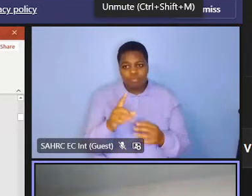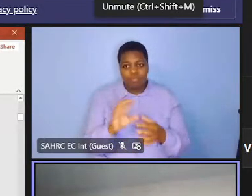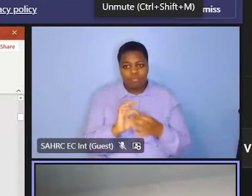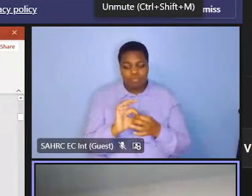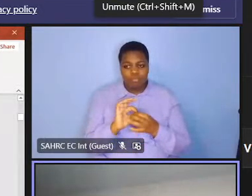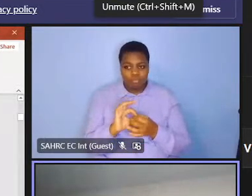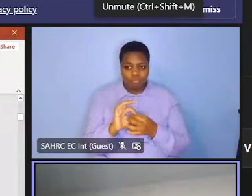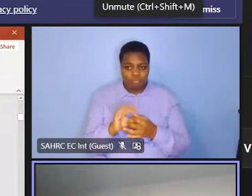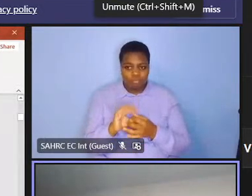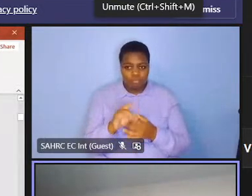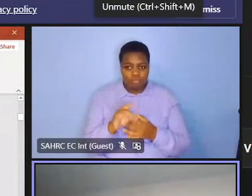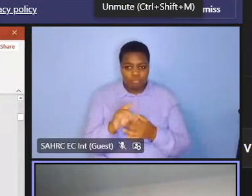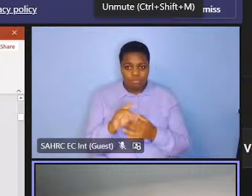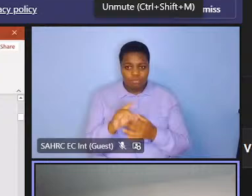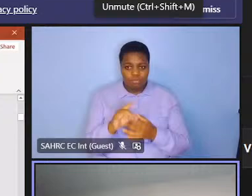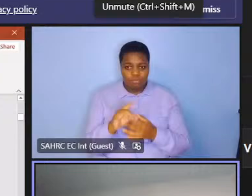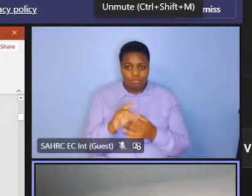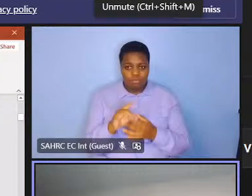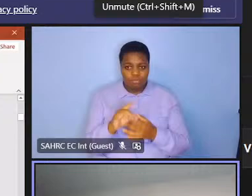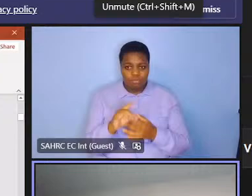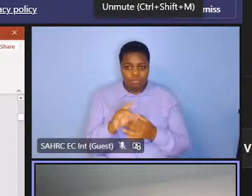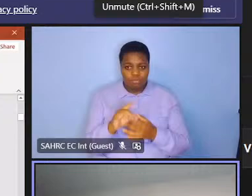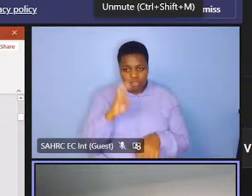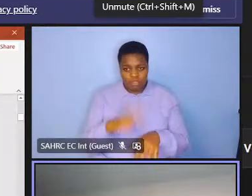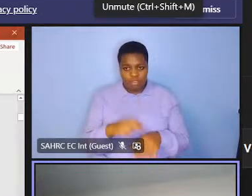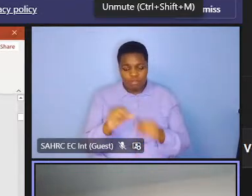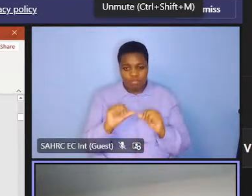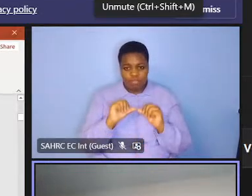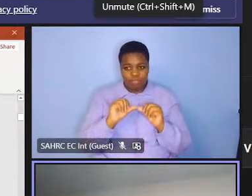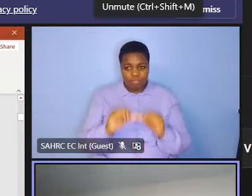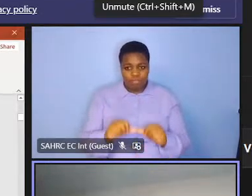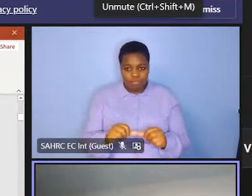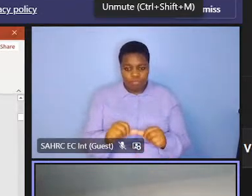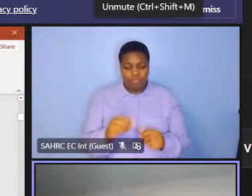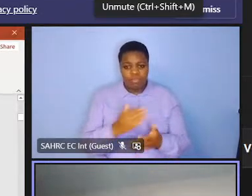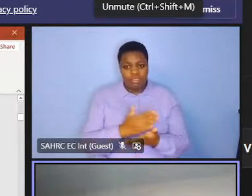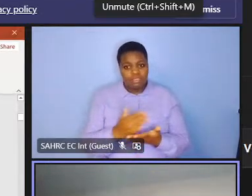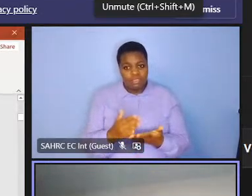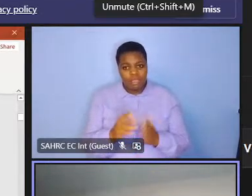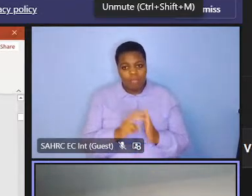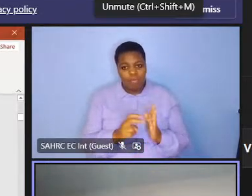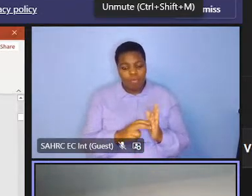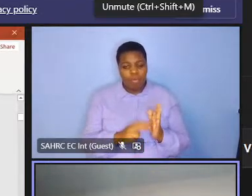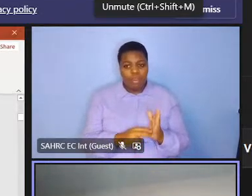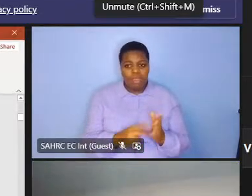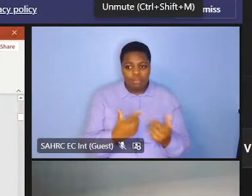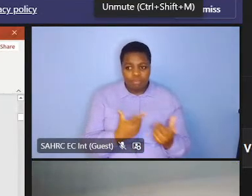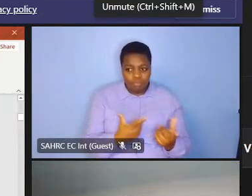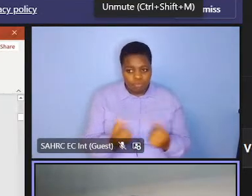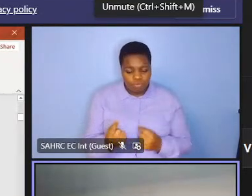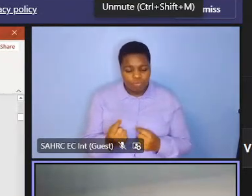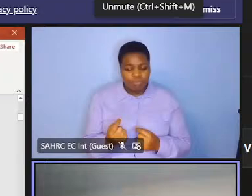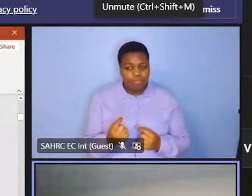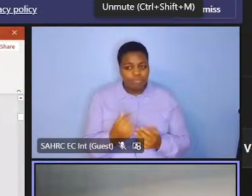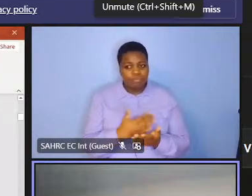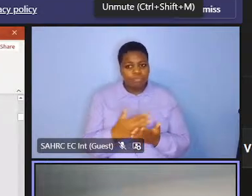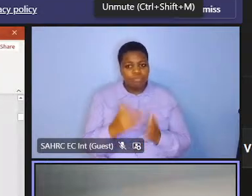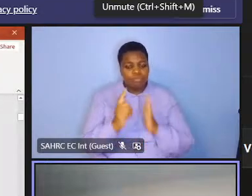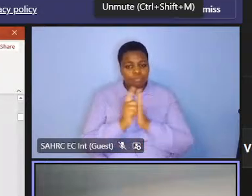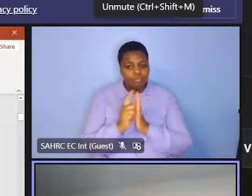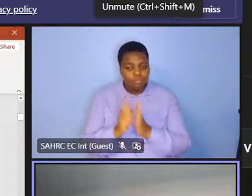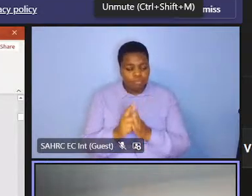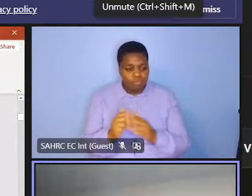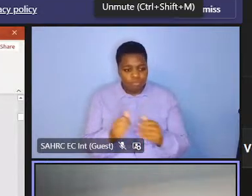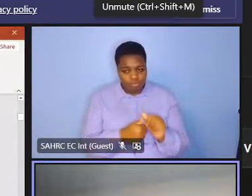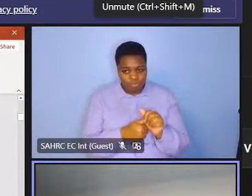schools, there's constant need, to ensure that certain rules are questioned, certain rules certain laws,